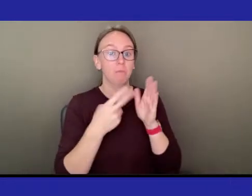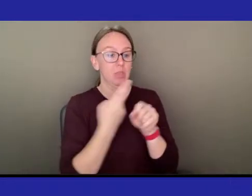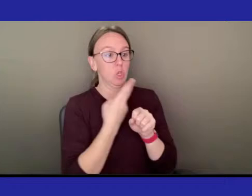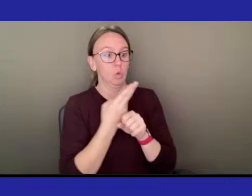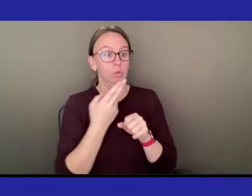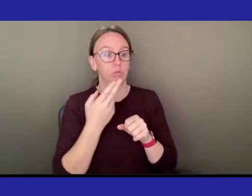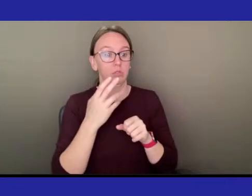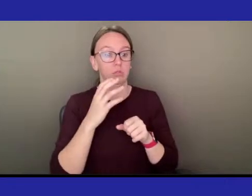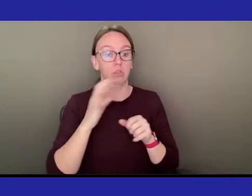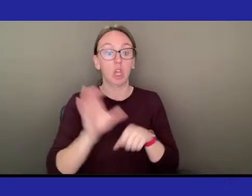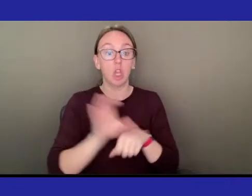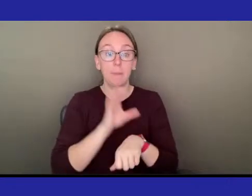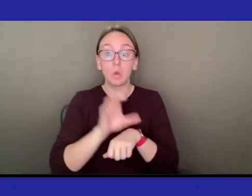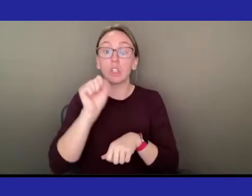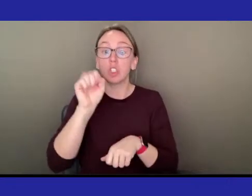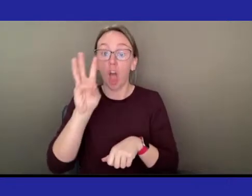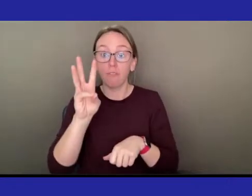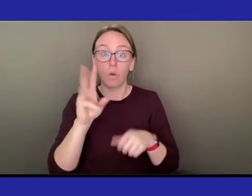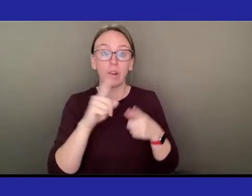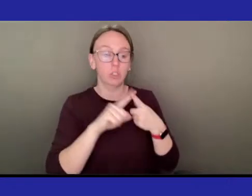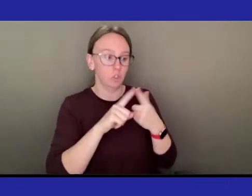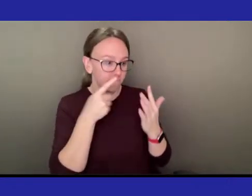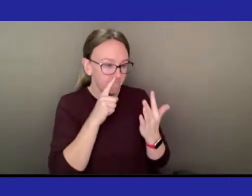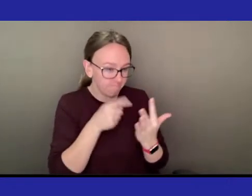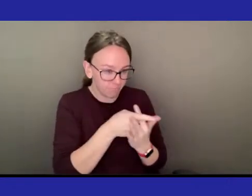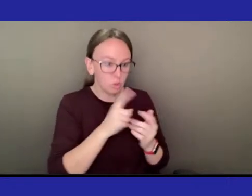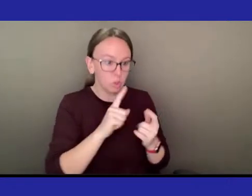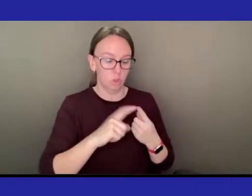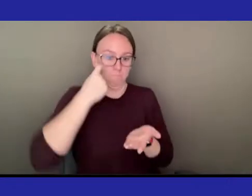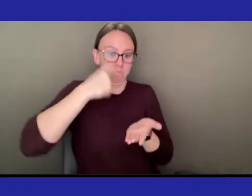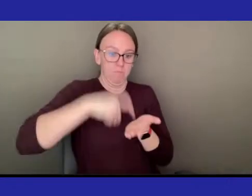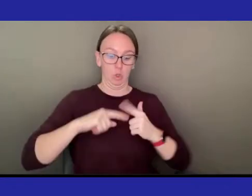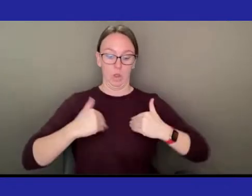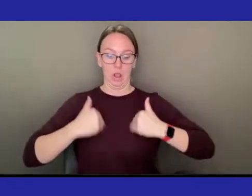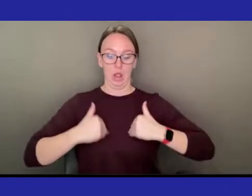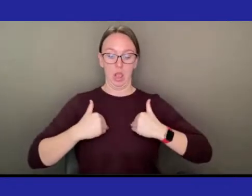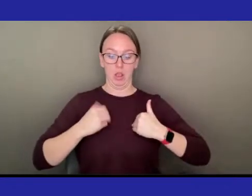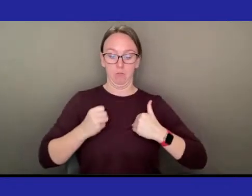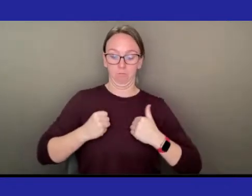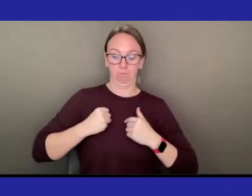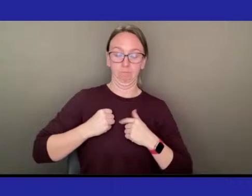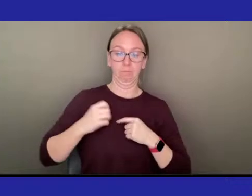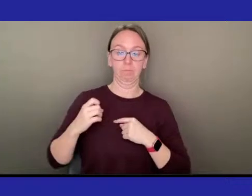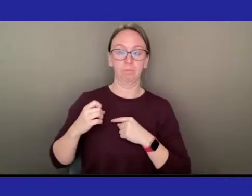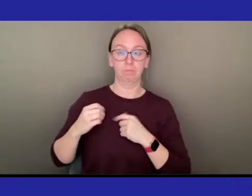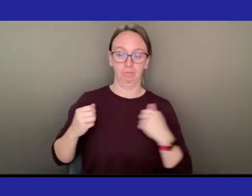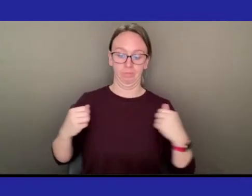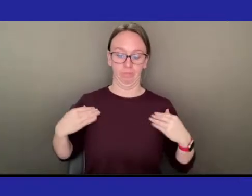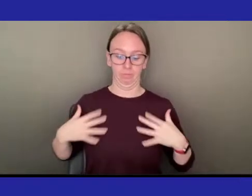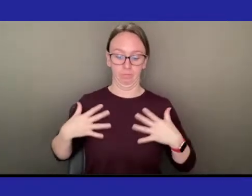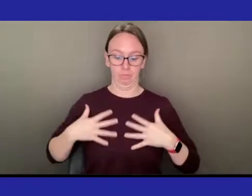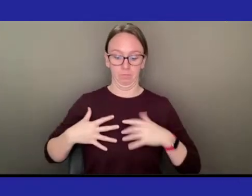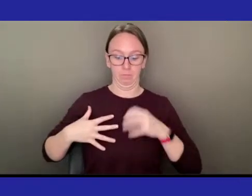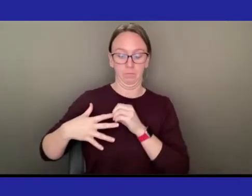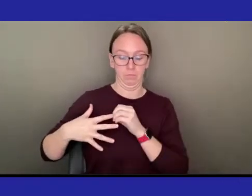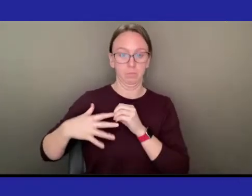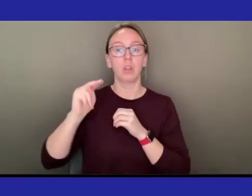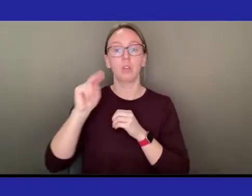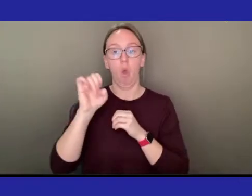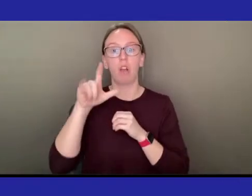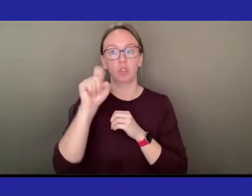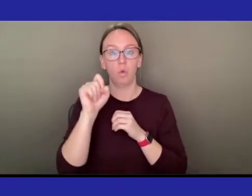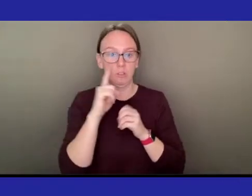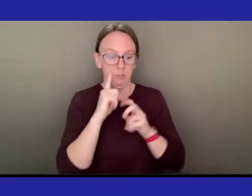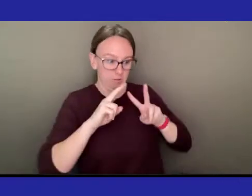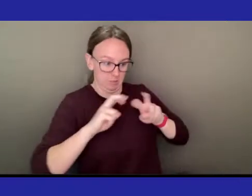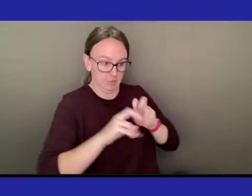get from a traditional bronchoscope, and allows us to stage during that same procedure. So it's something that really is state of the art, and we